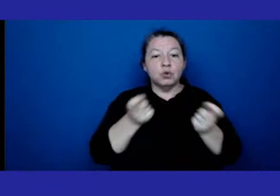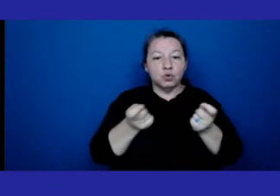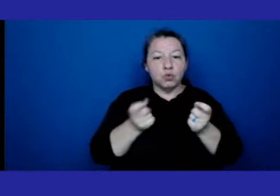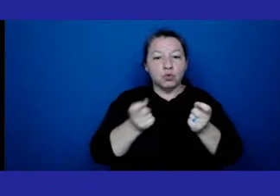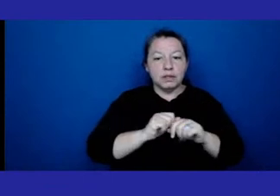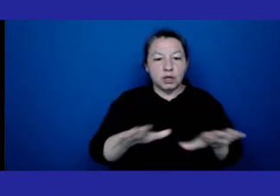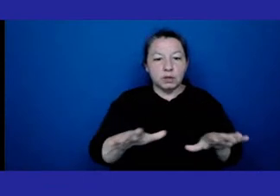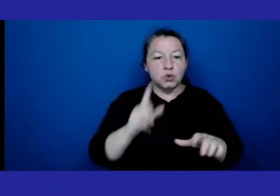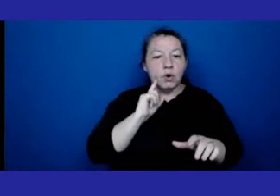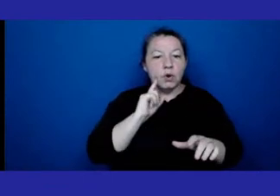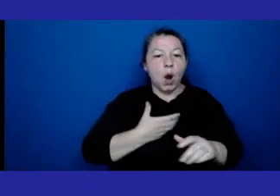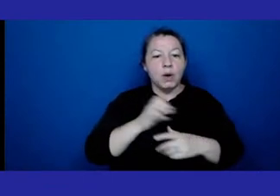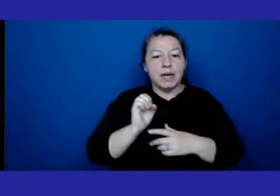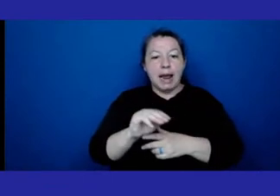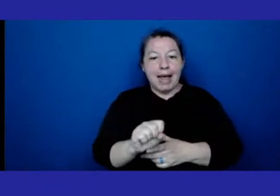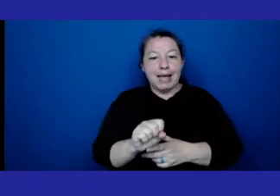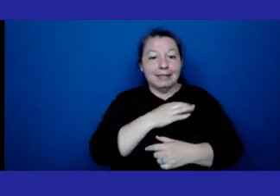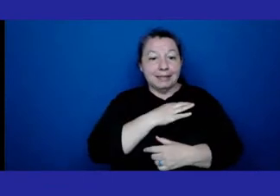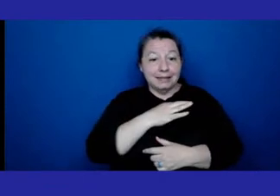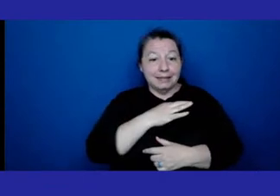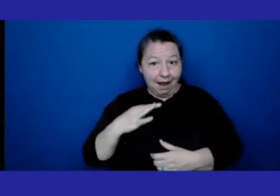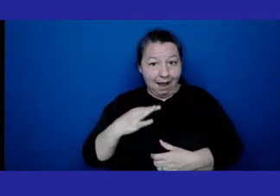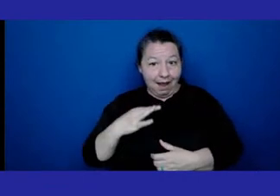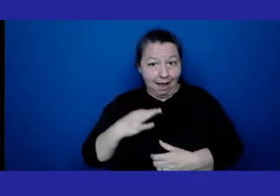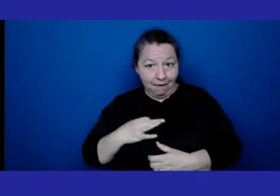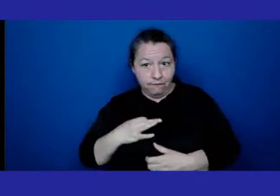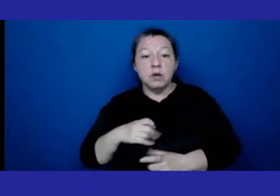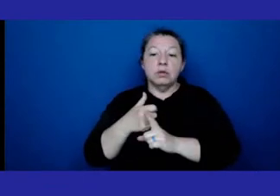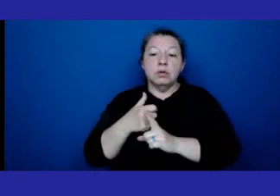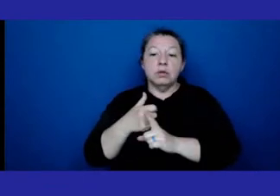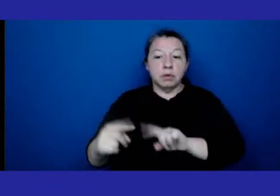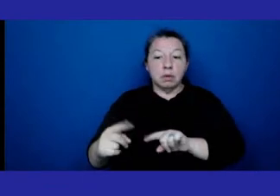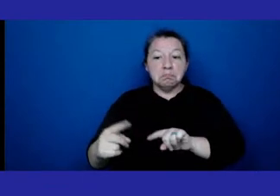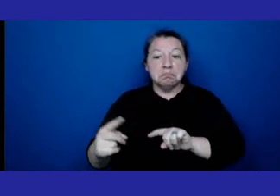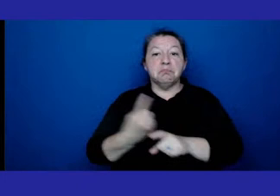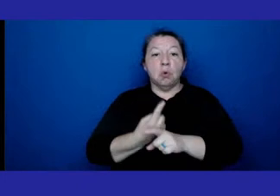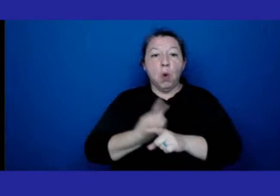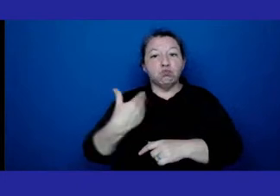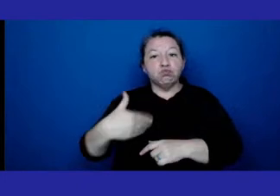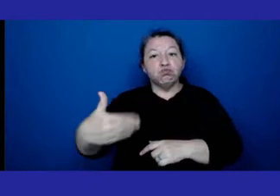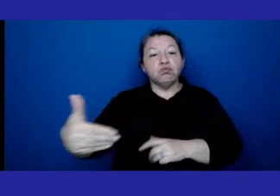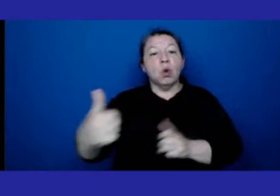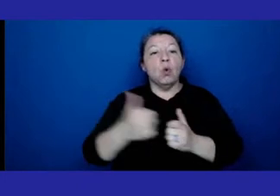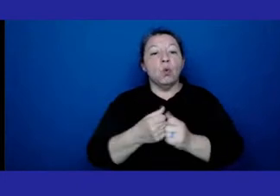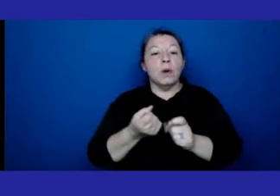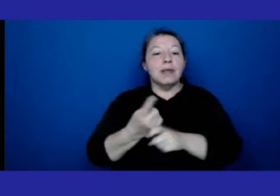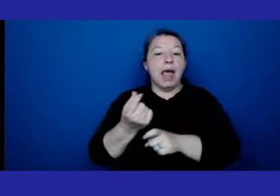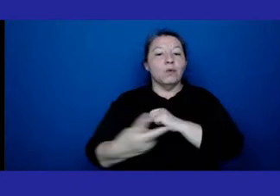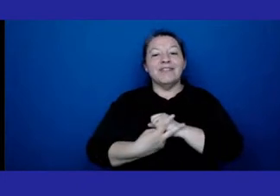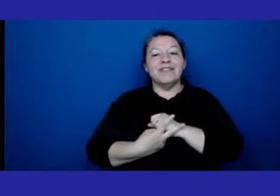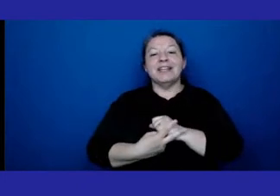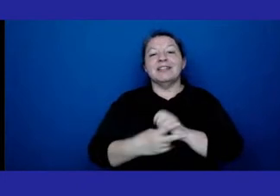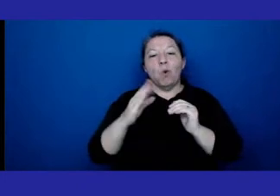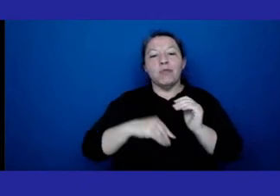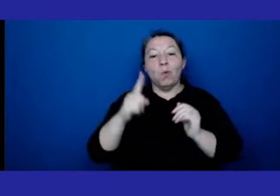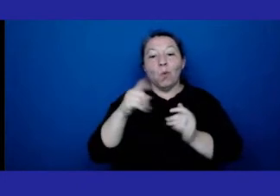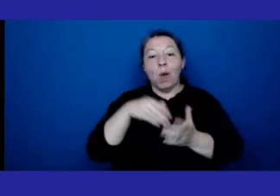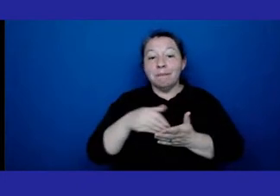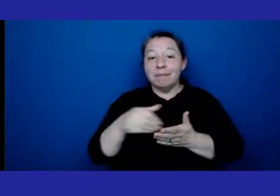our EMS staff who visit us regularly, with an annual savings of more than